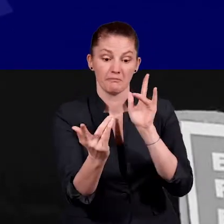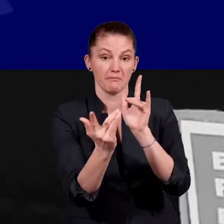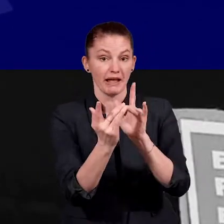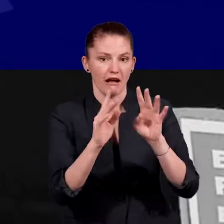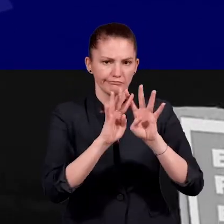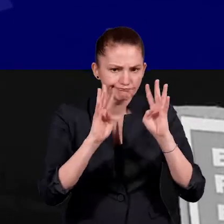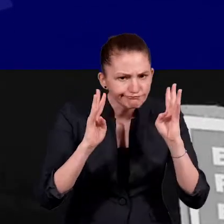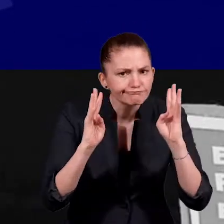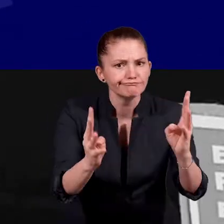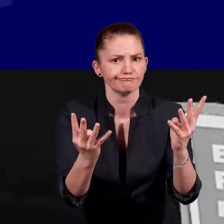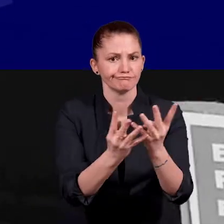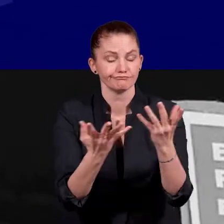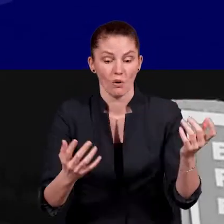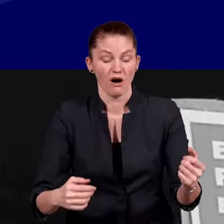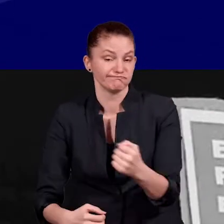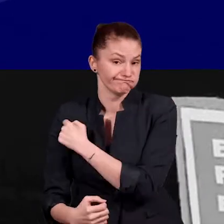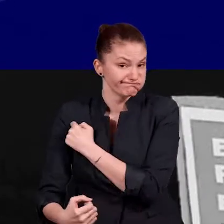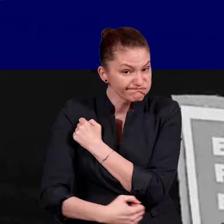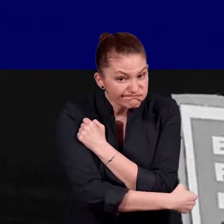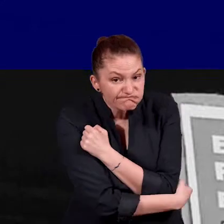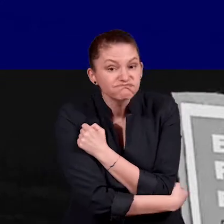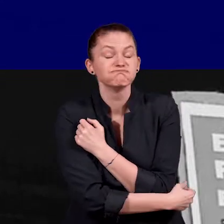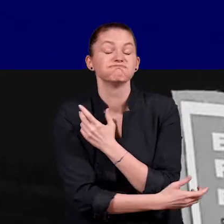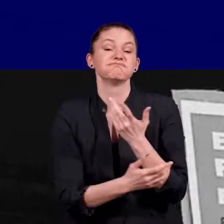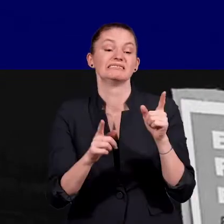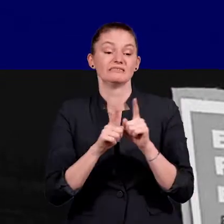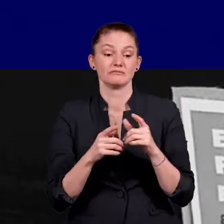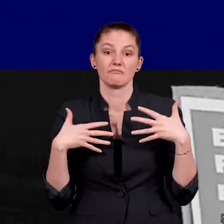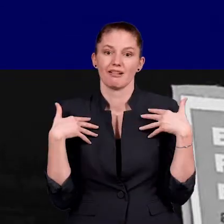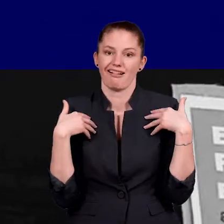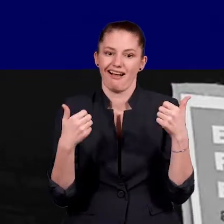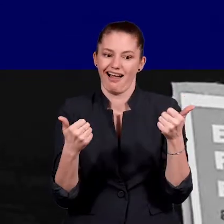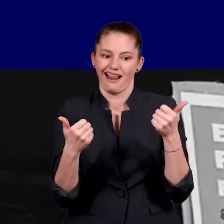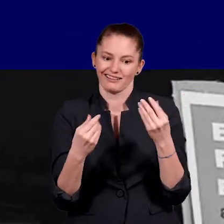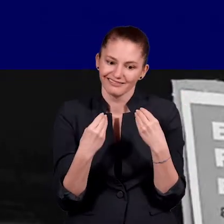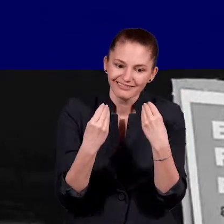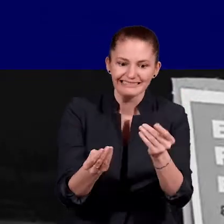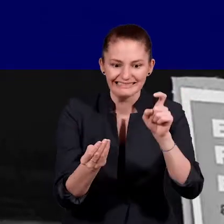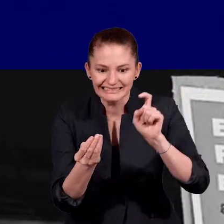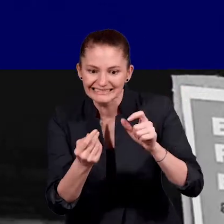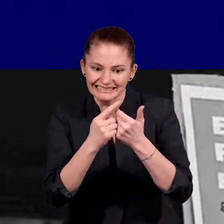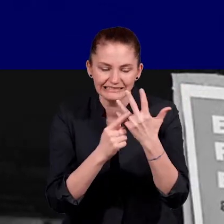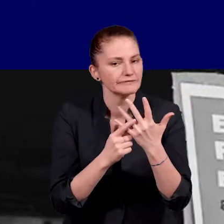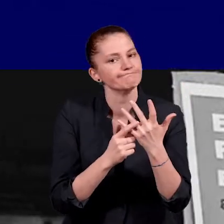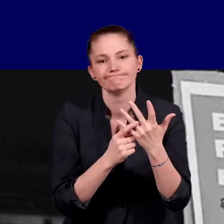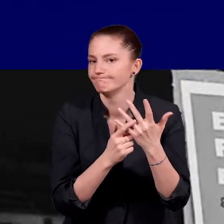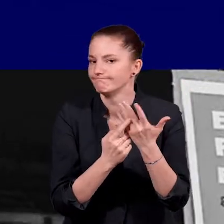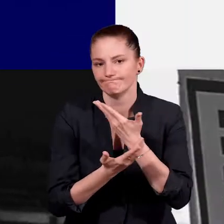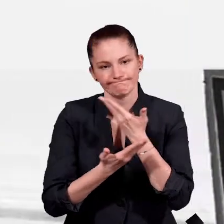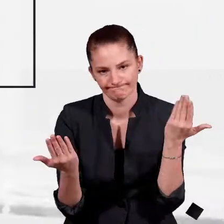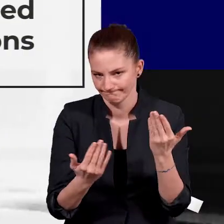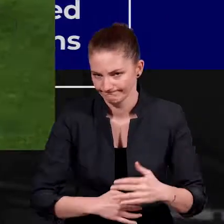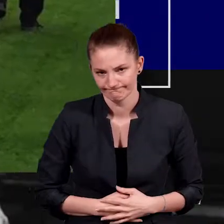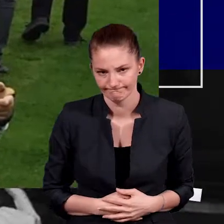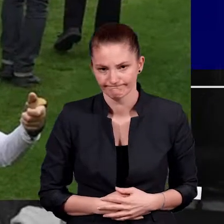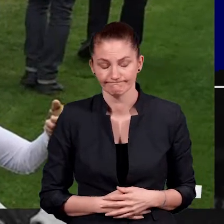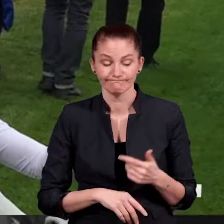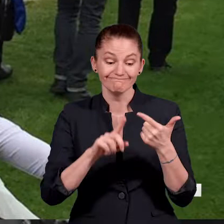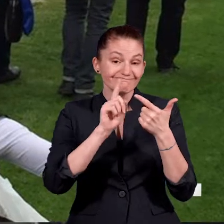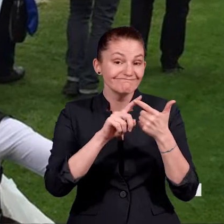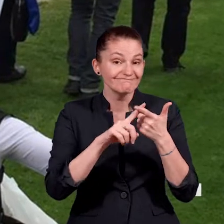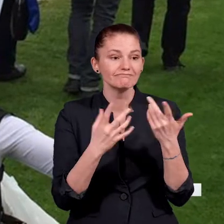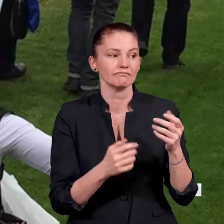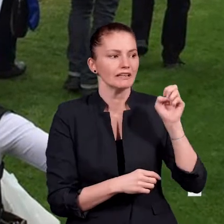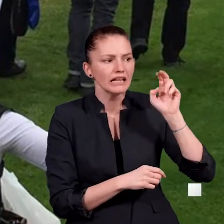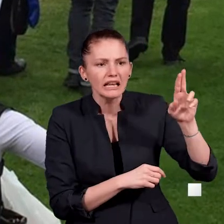institutions practice torture, use of cage beds and straitjackets, and deny basic healthcare.